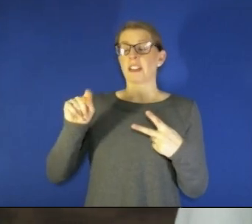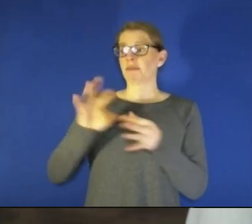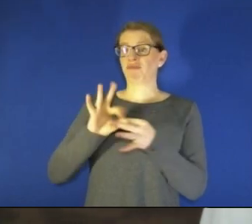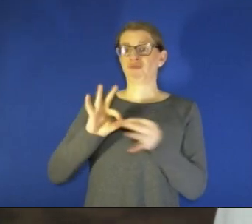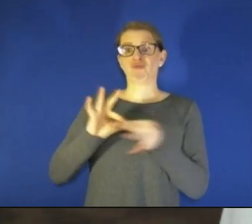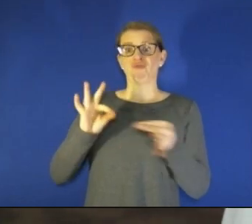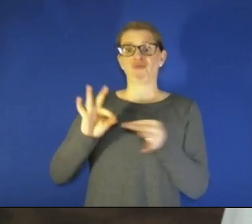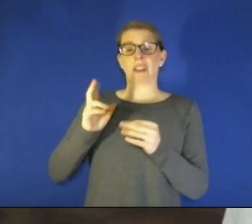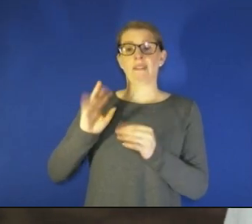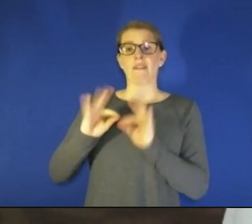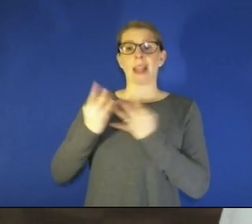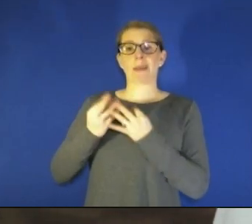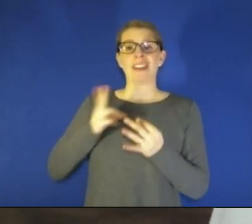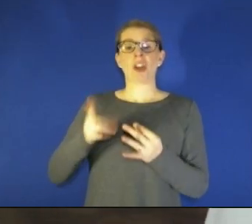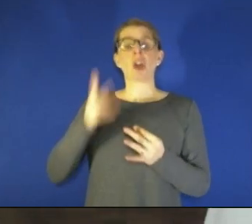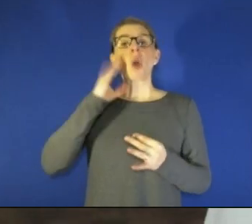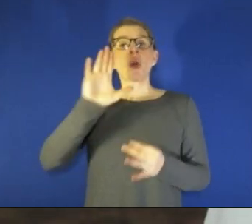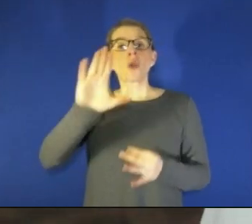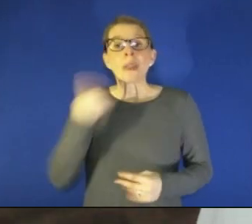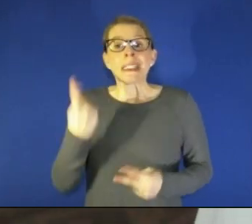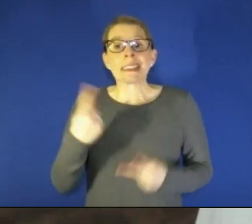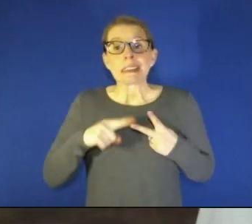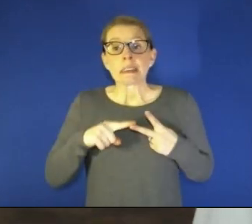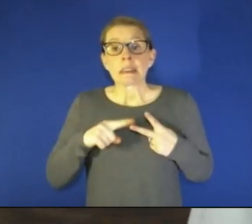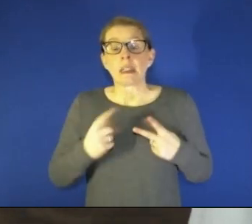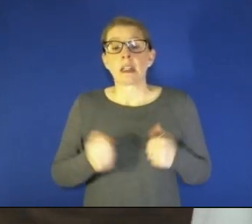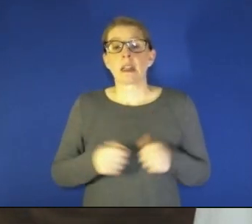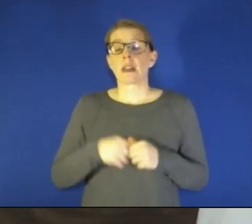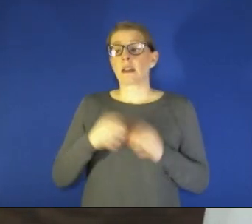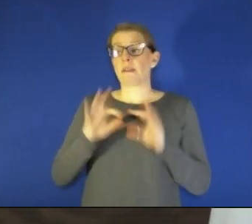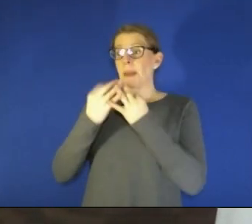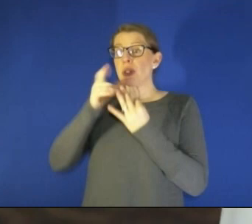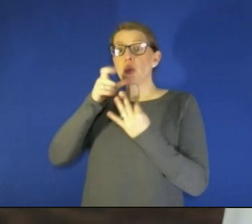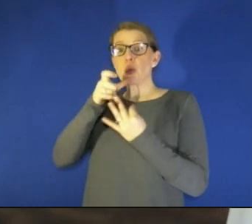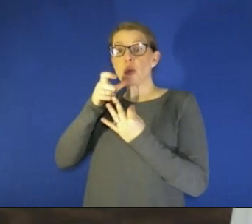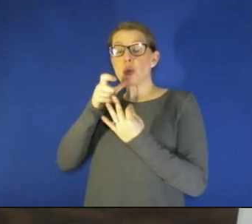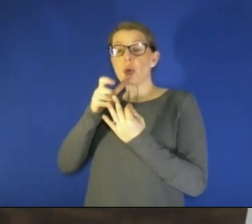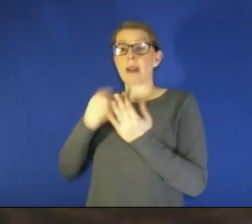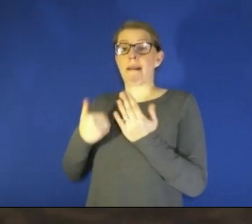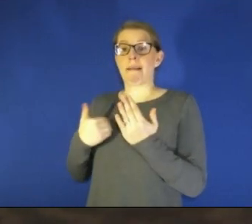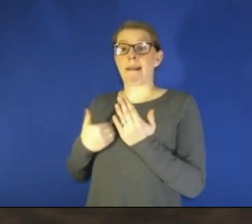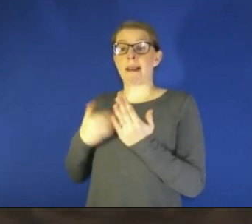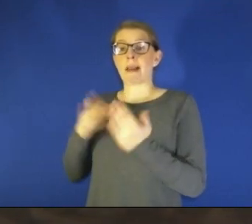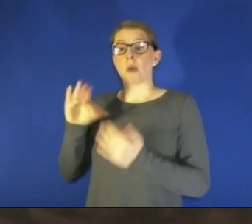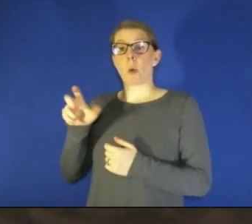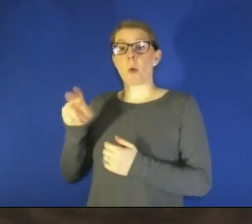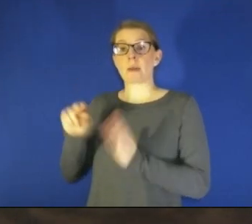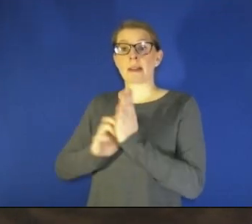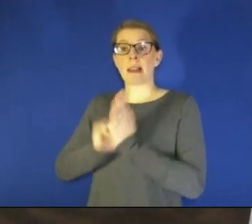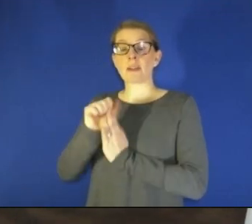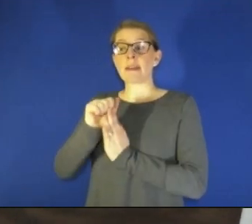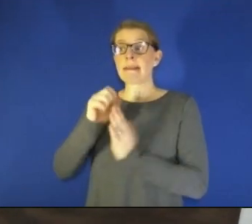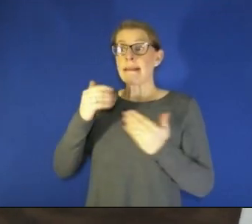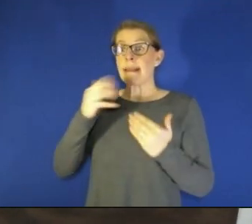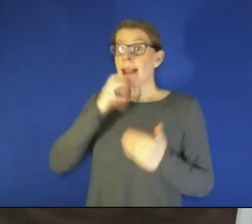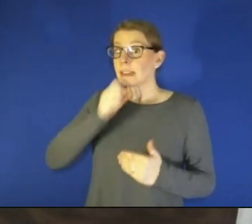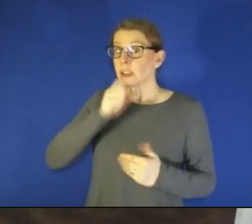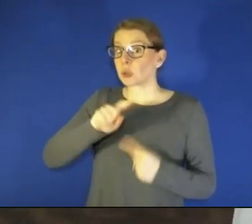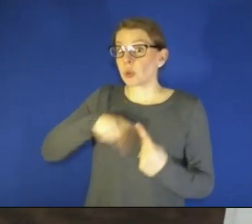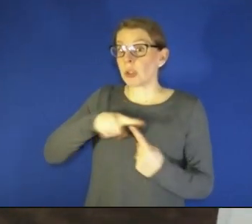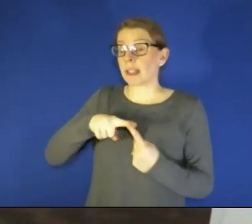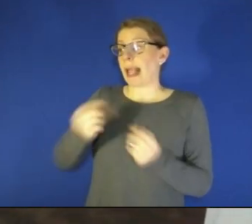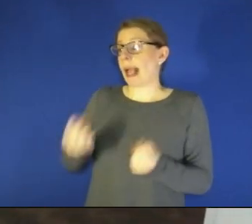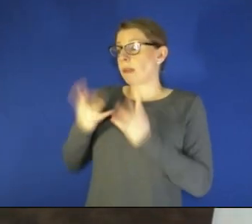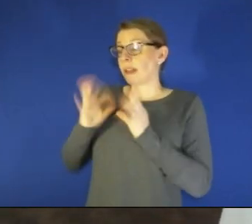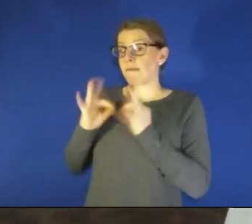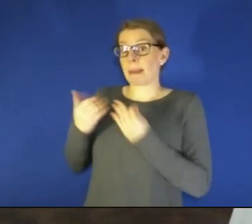So know who in the family had colon cancer, a younger age, how many family members, and then talk to your primary care